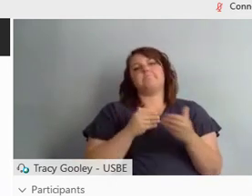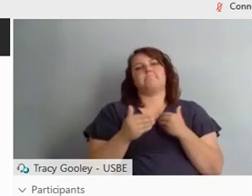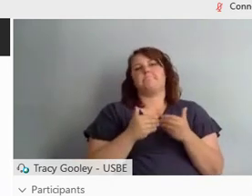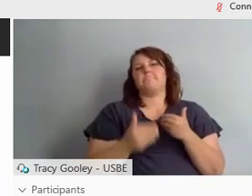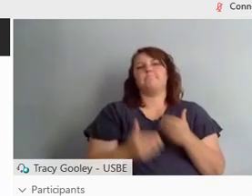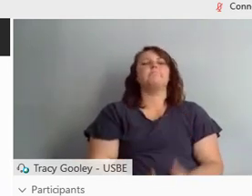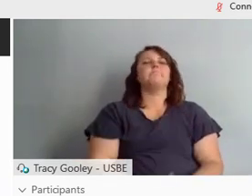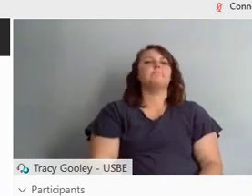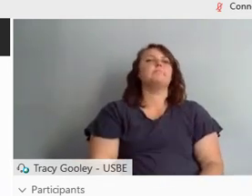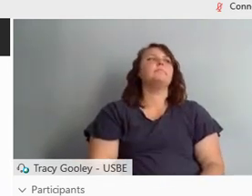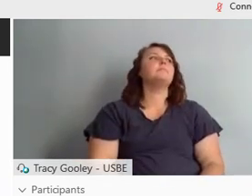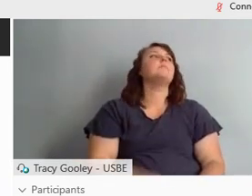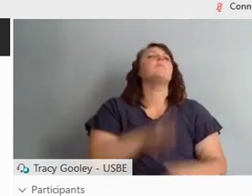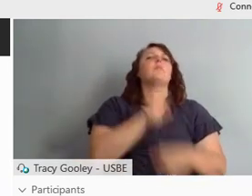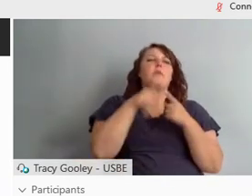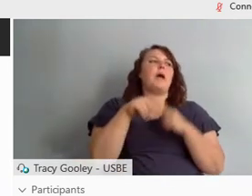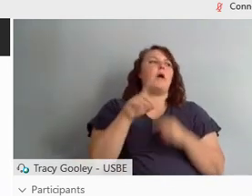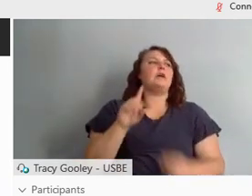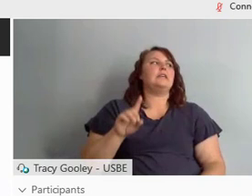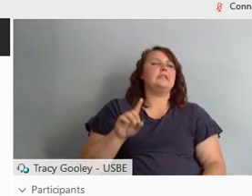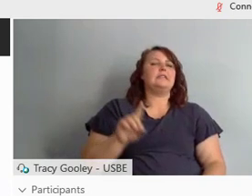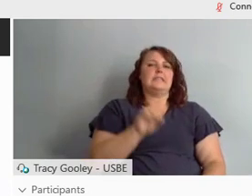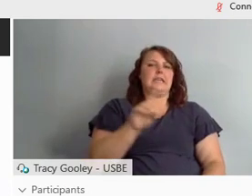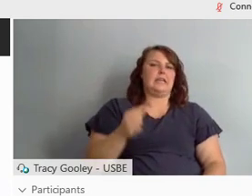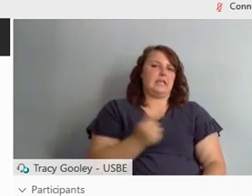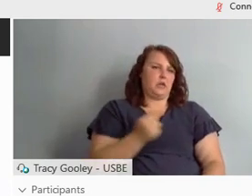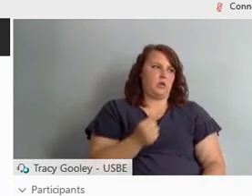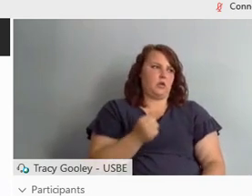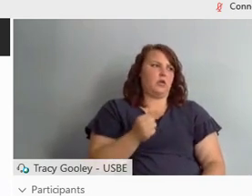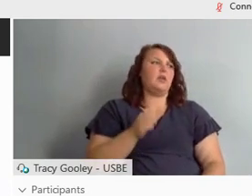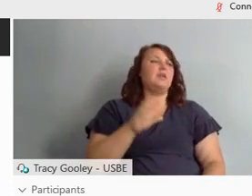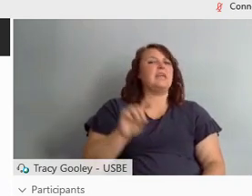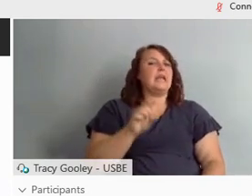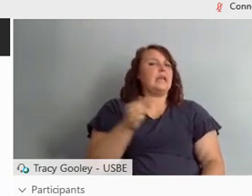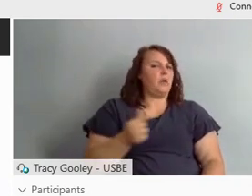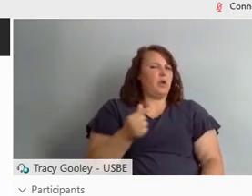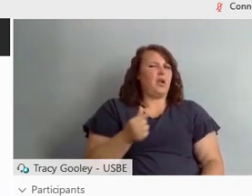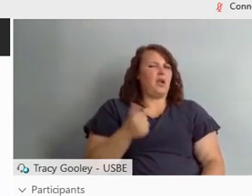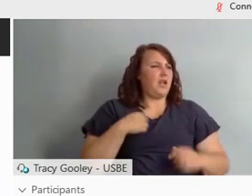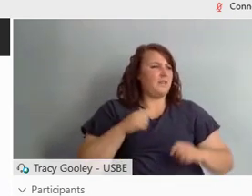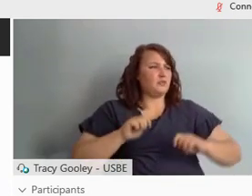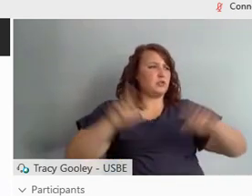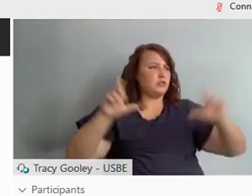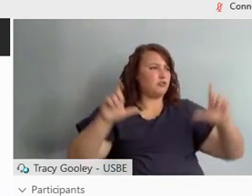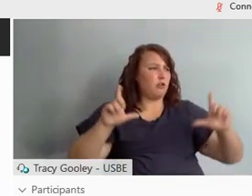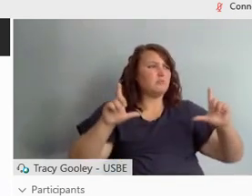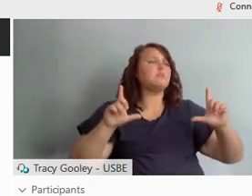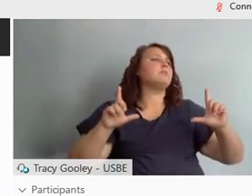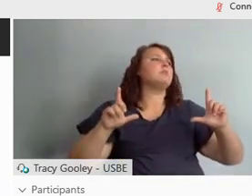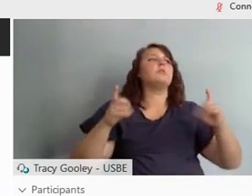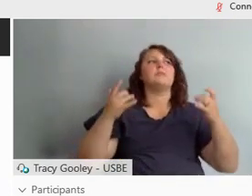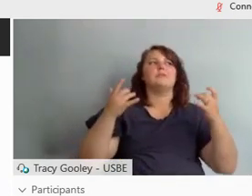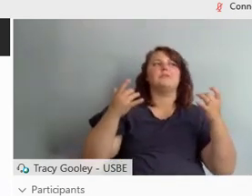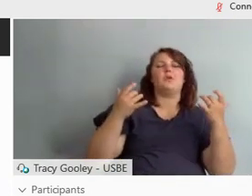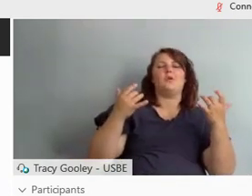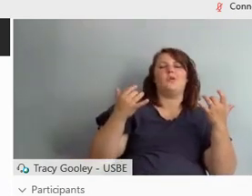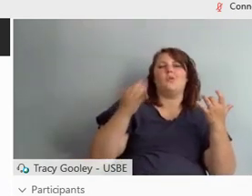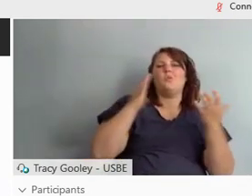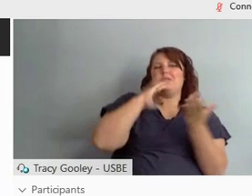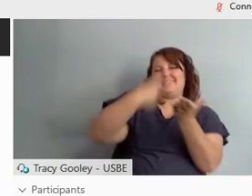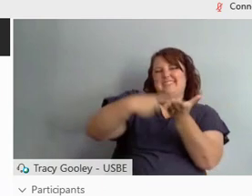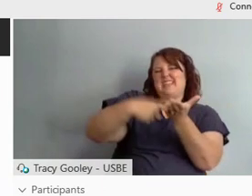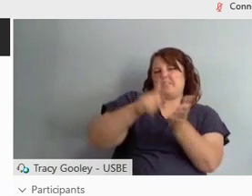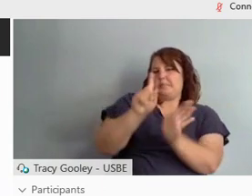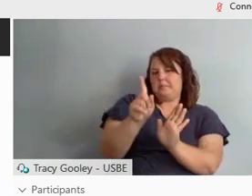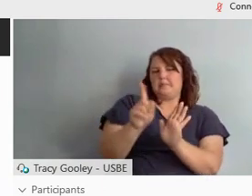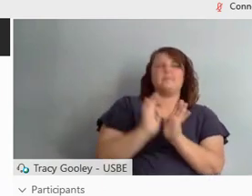Okay, so we talked a little bit about Data Gateway. I don't have any screenshots for you. They're still working on it. We'll talk about that